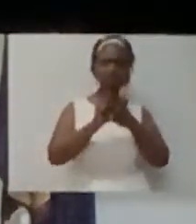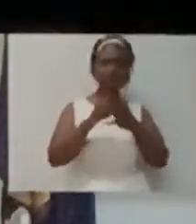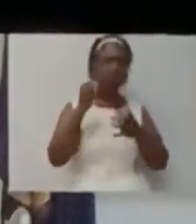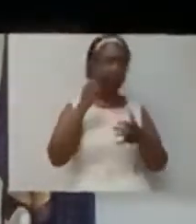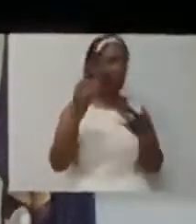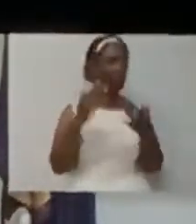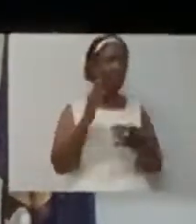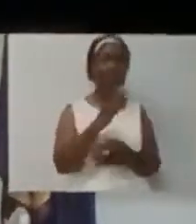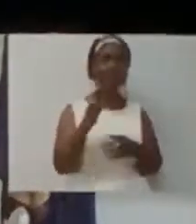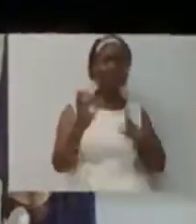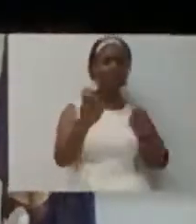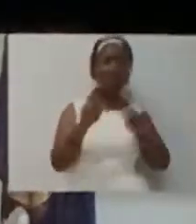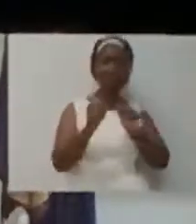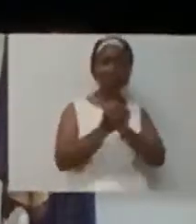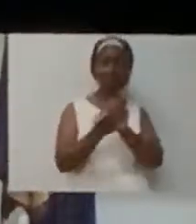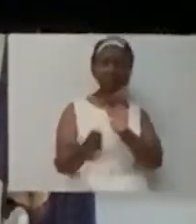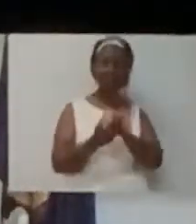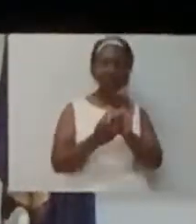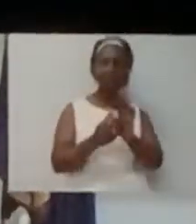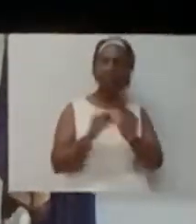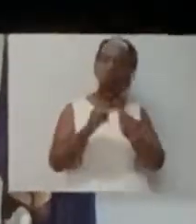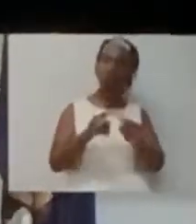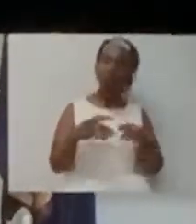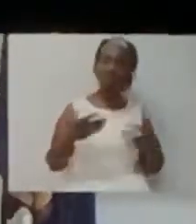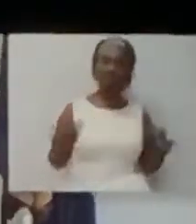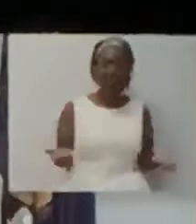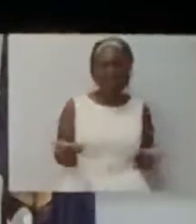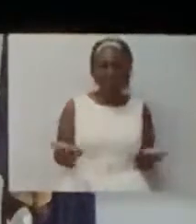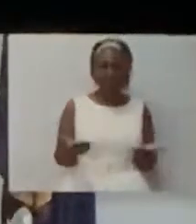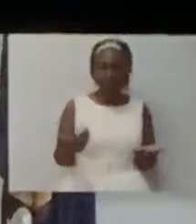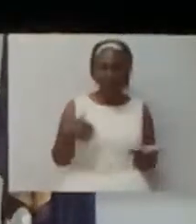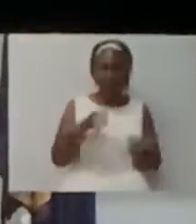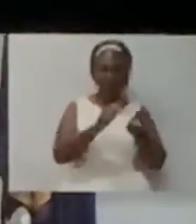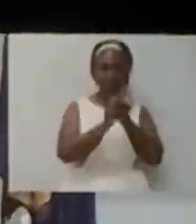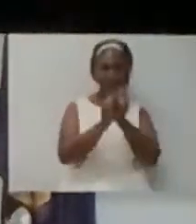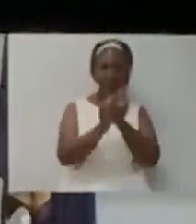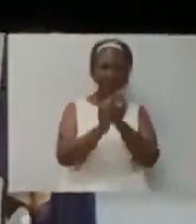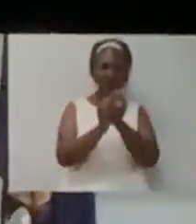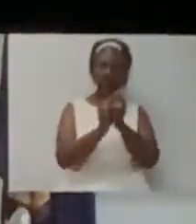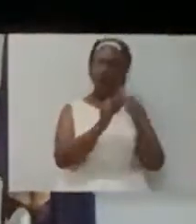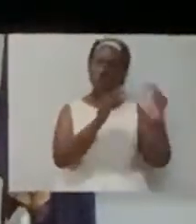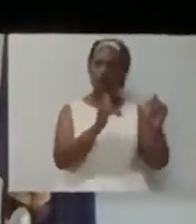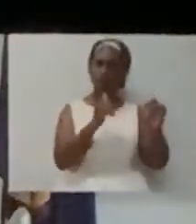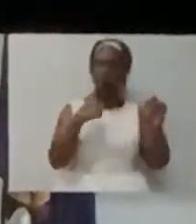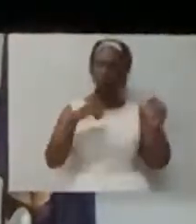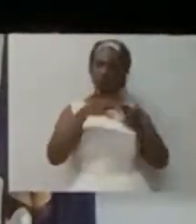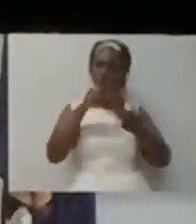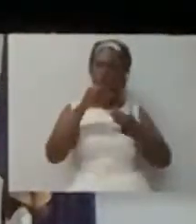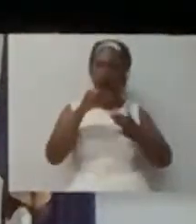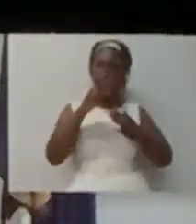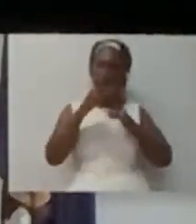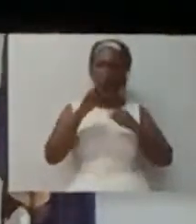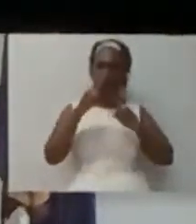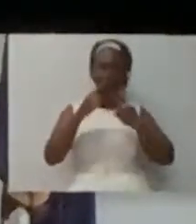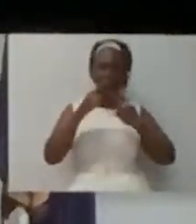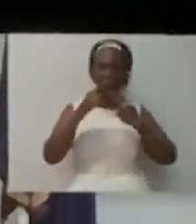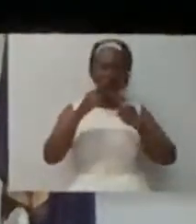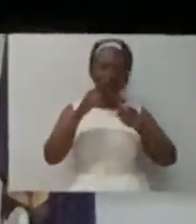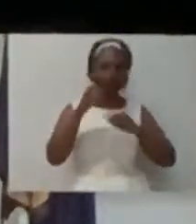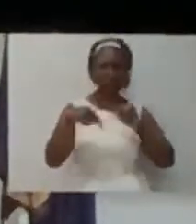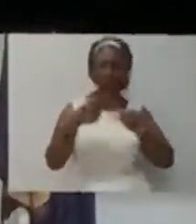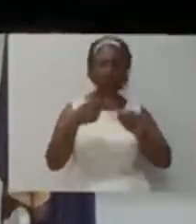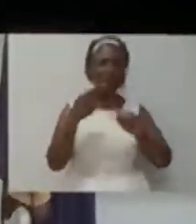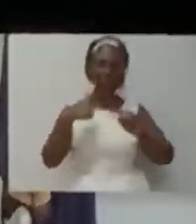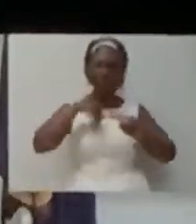where we thought we would never be together again. But here we are, and hopefully we learn things about ourselves and